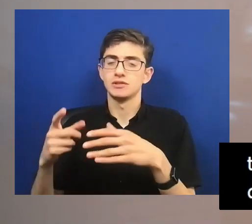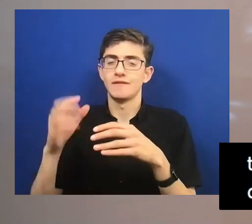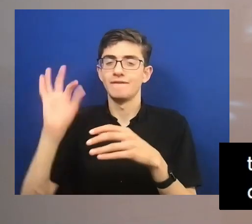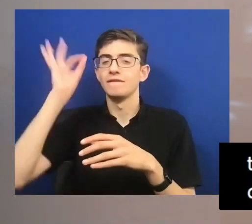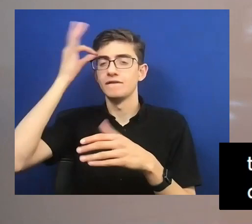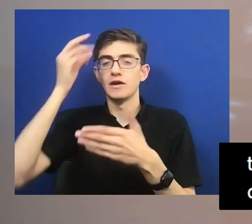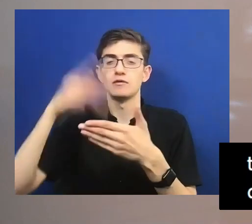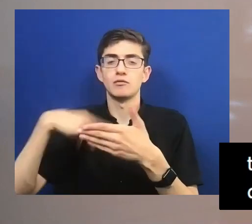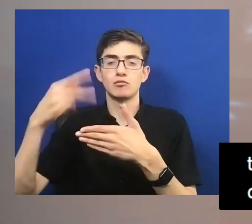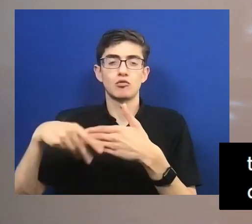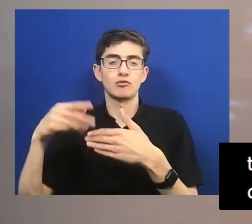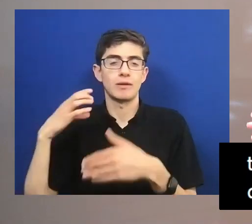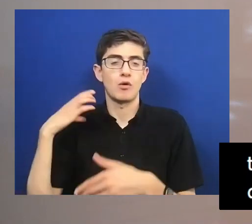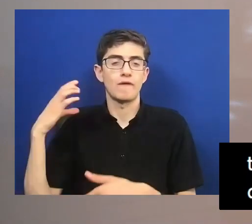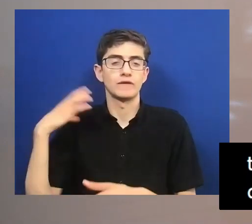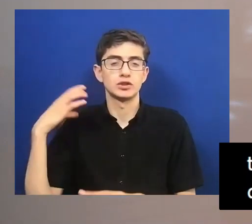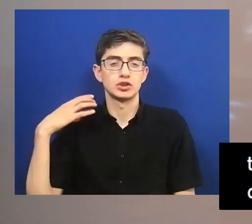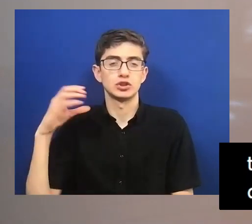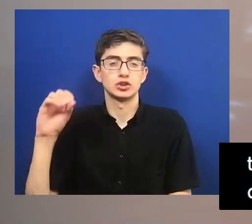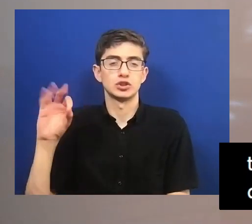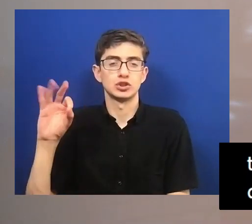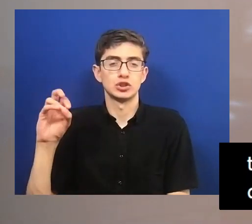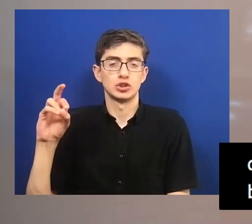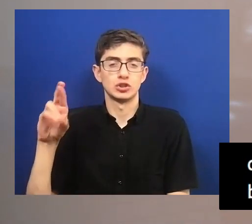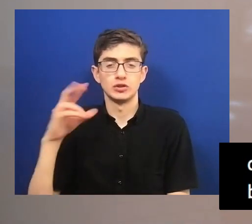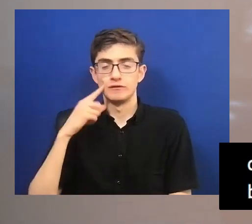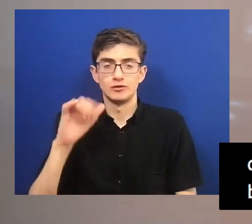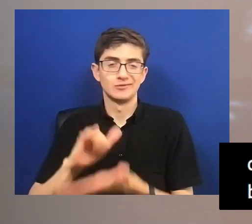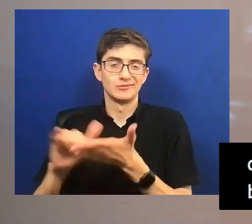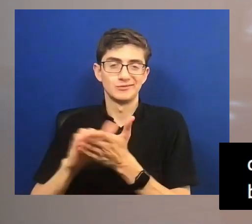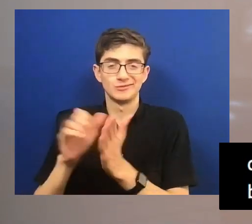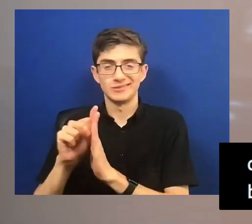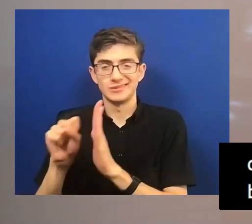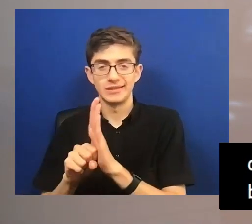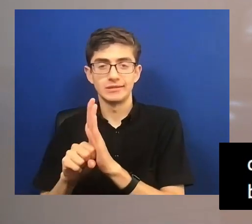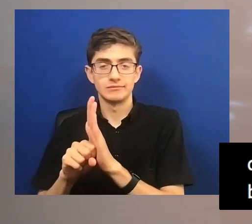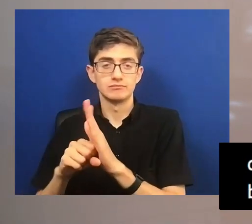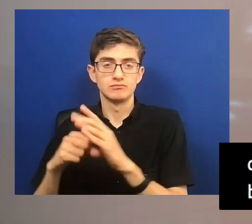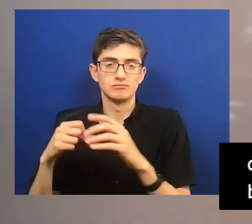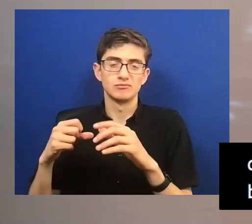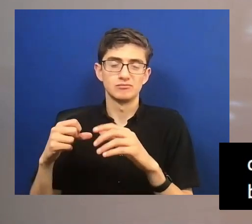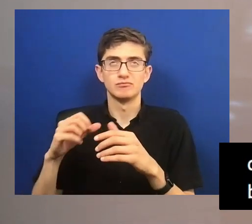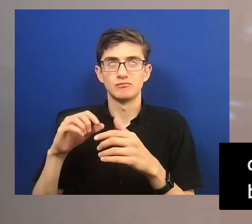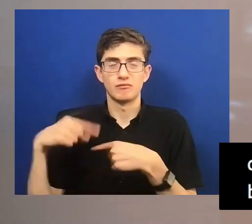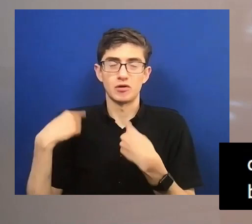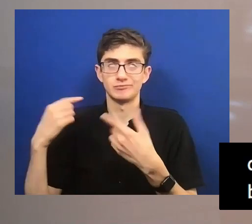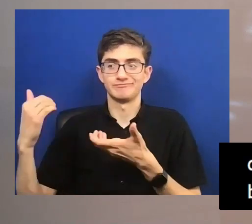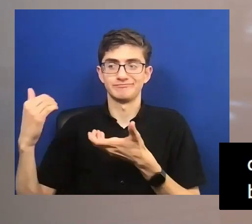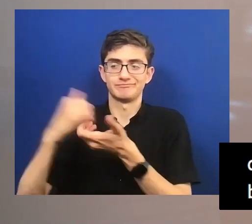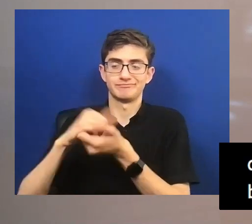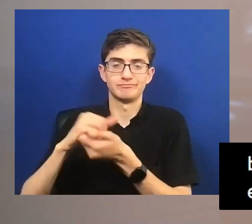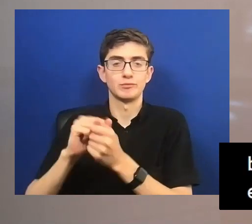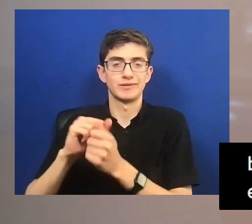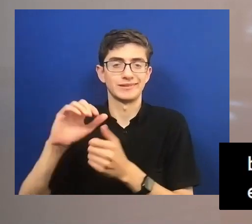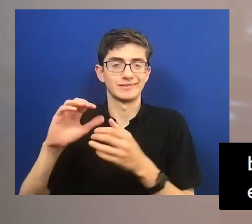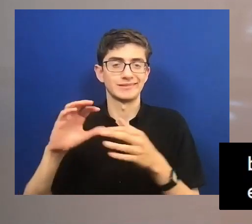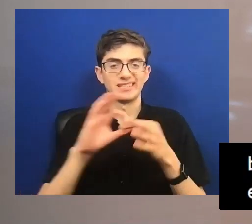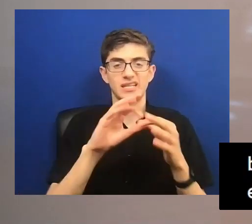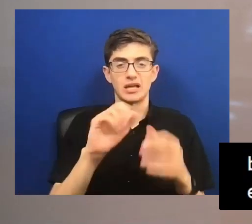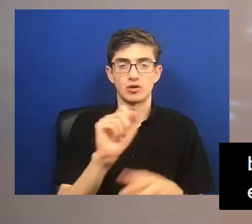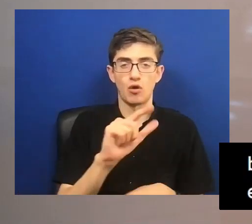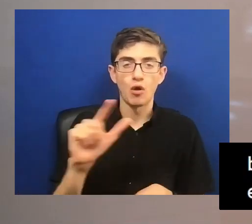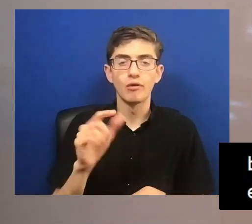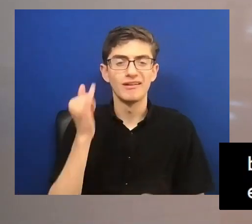York State. She's been crisscrossing New York with the ConnectALL office. And if you don't know